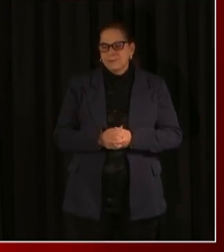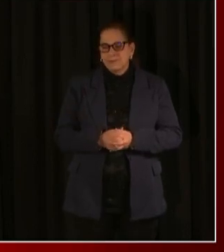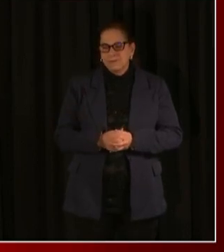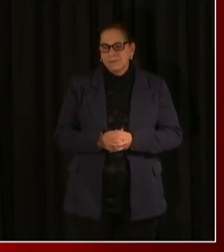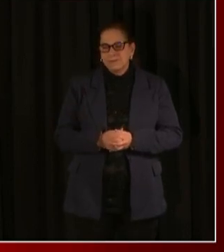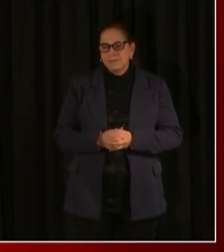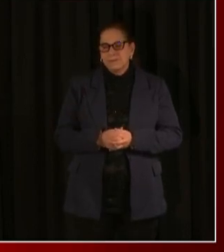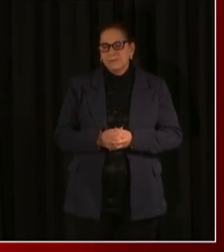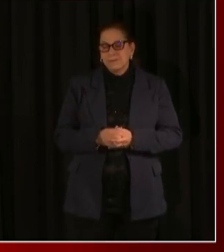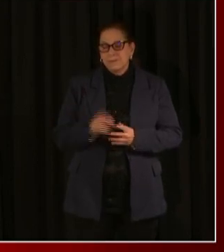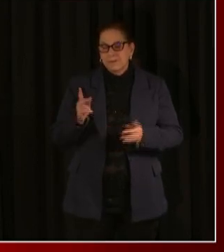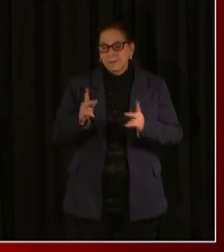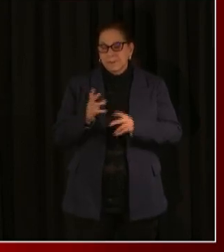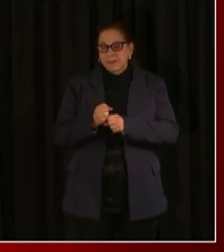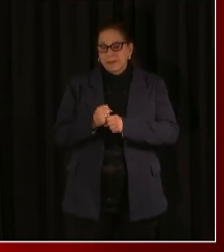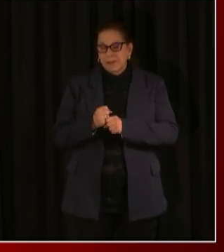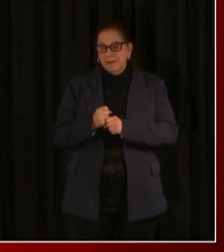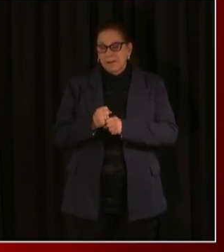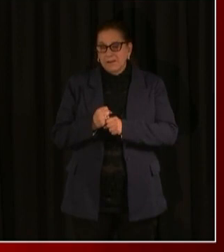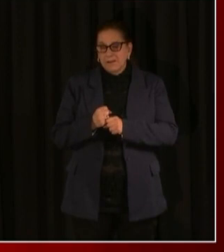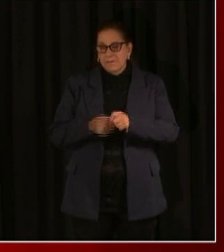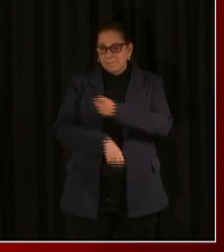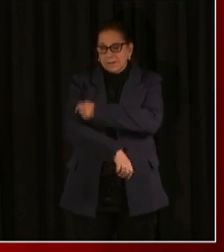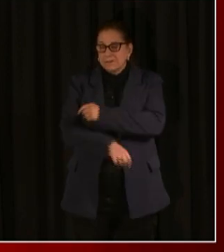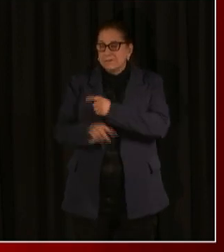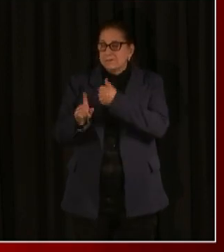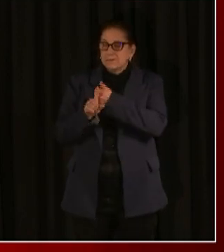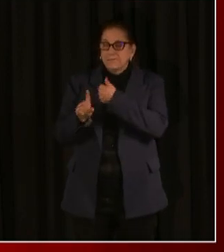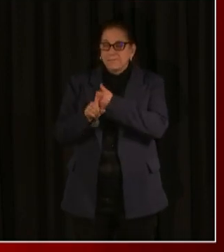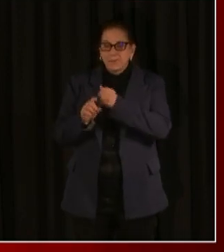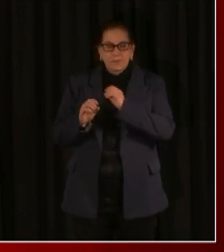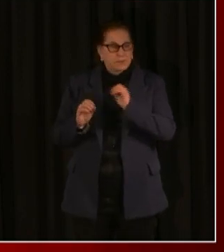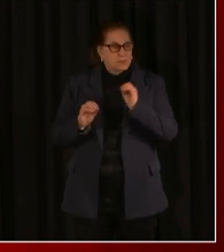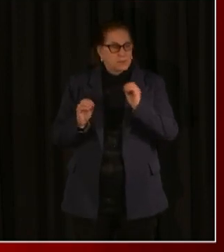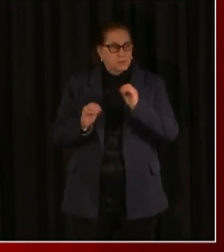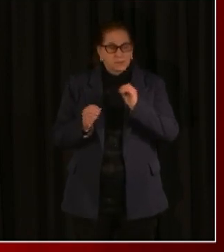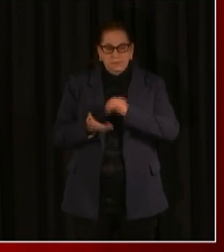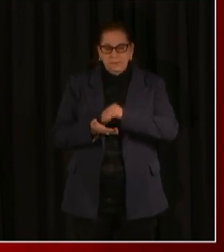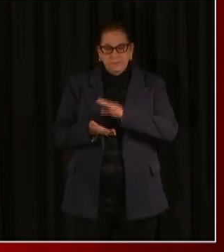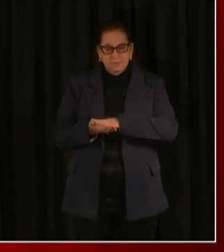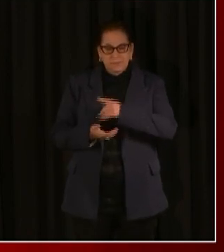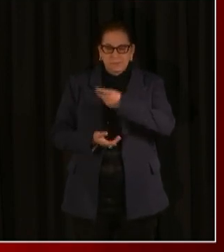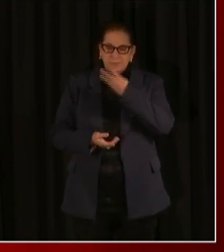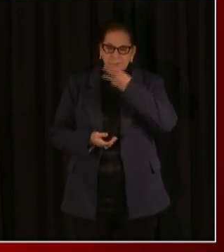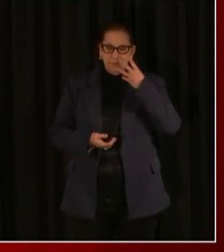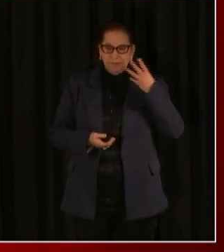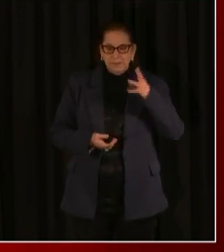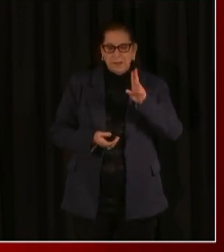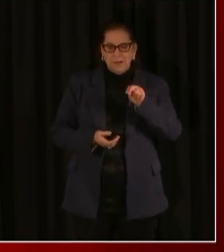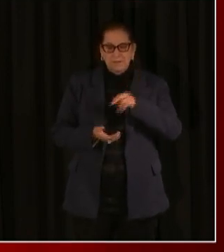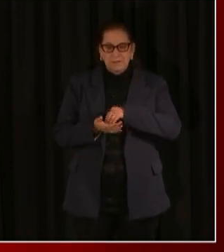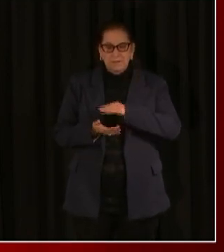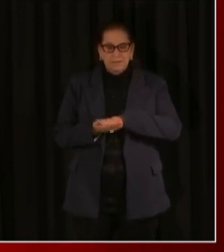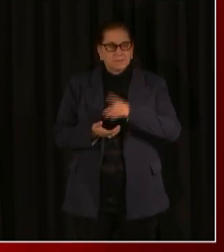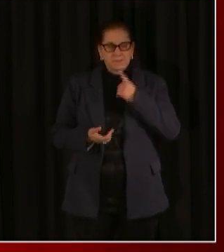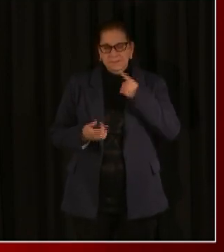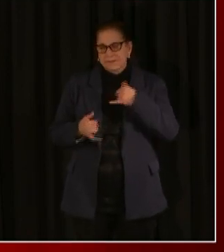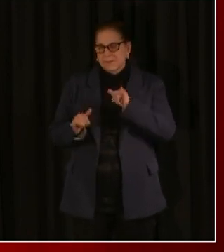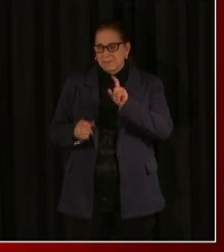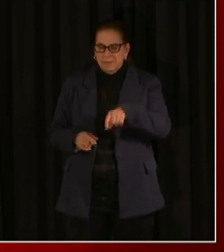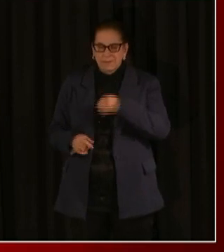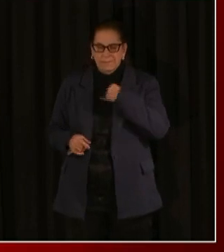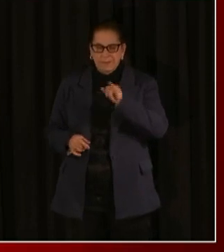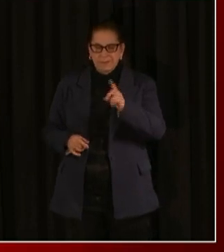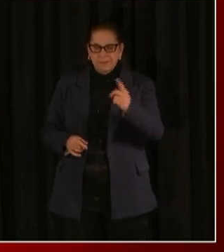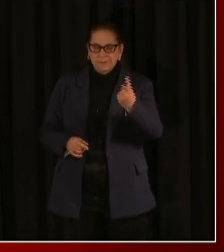get the vaccine if they're undocumented. And yes, you don't need an ID. You can present alternate forms of